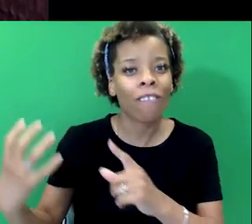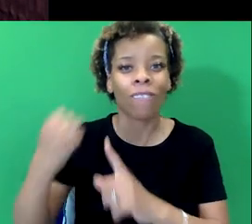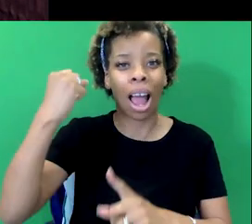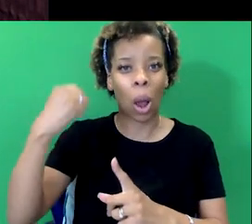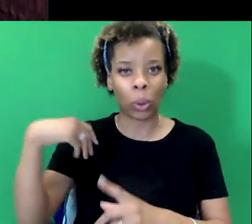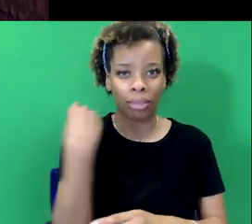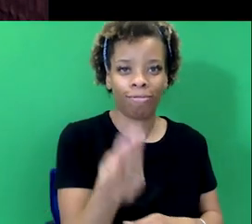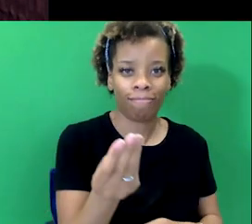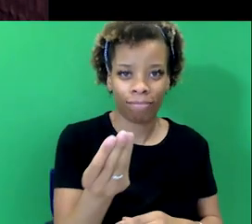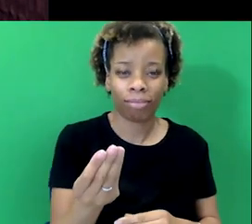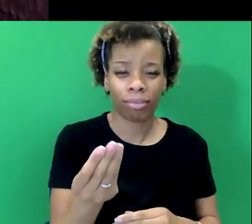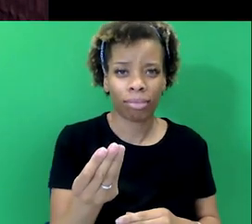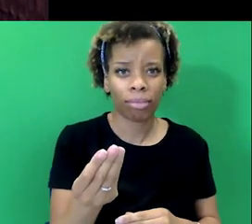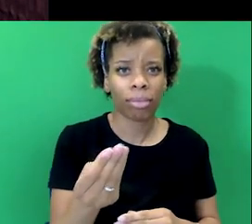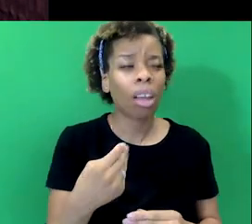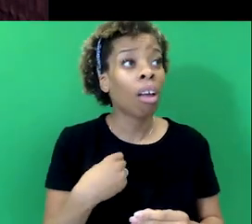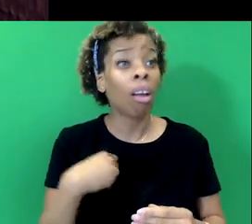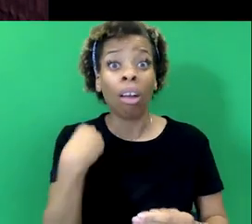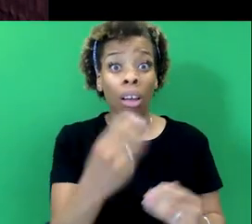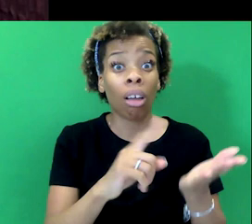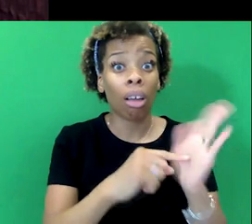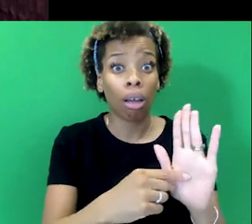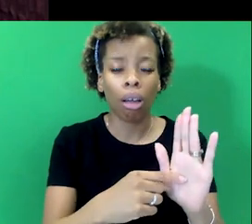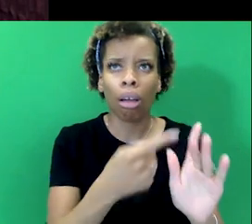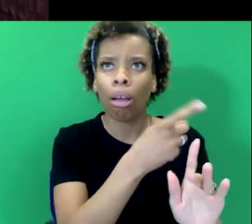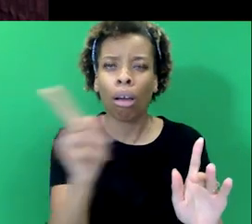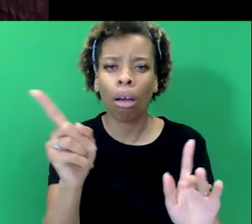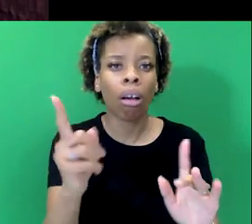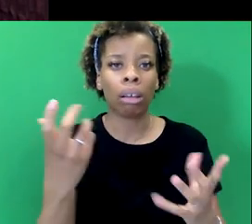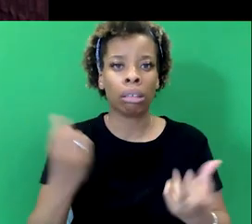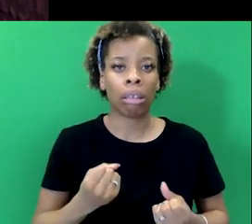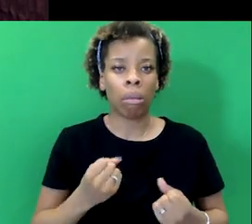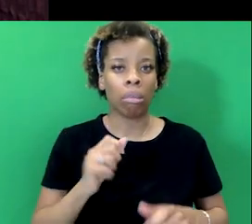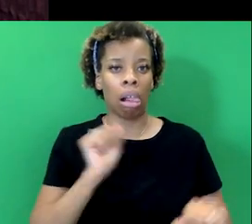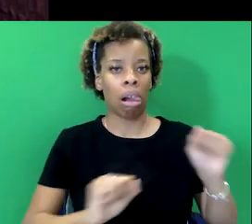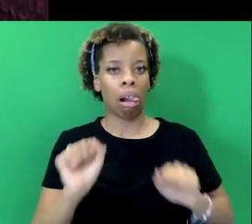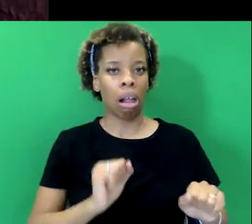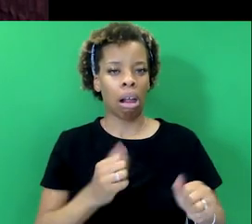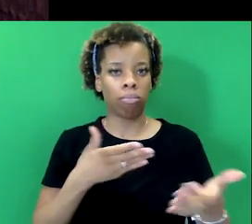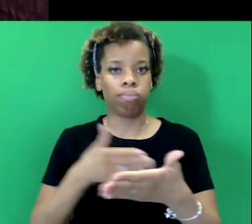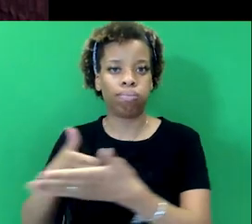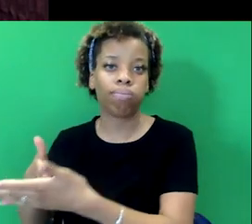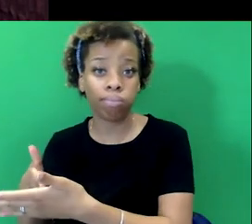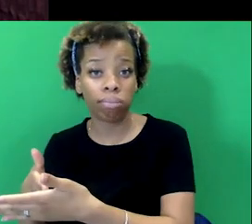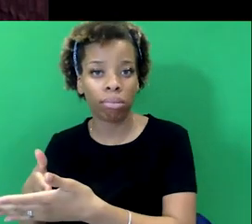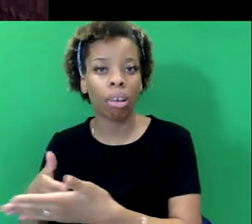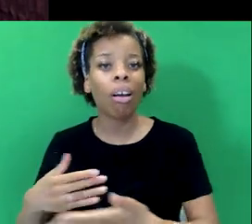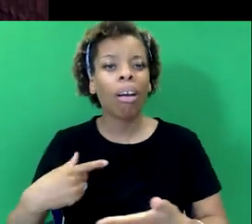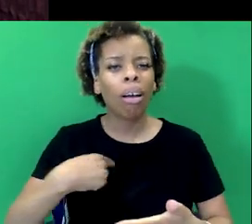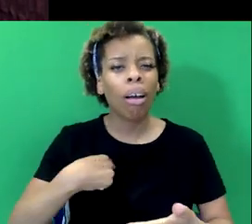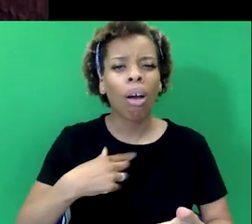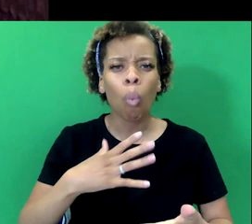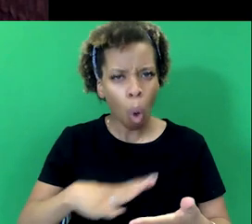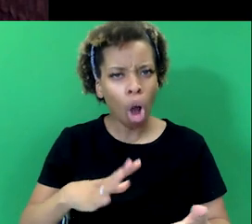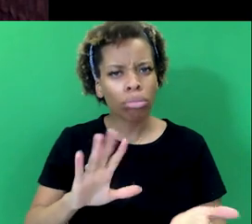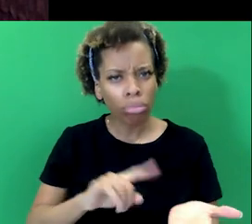of education. And I do like to approach a subject from a point of not knowing, because then I think I can take an audience